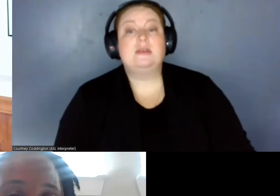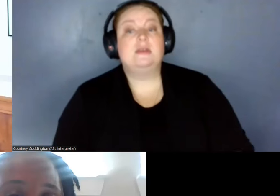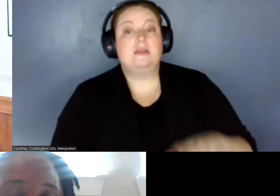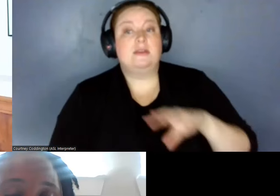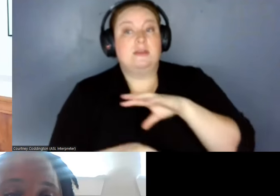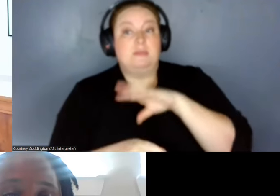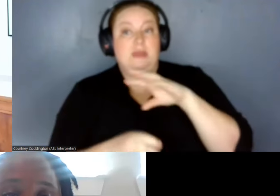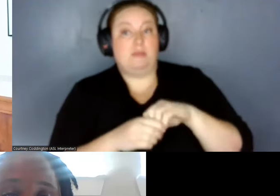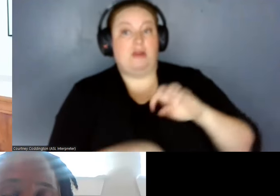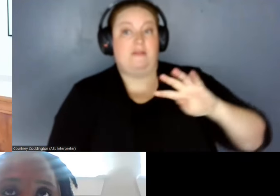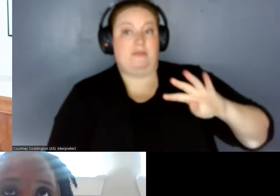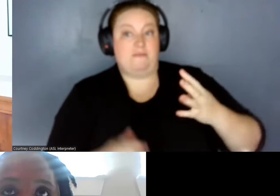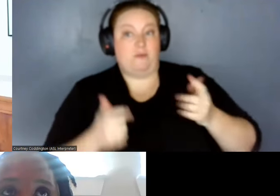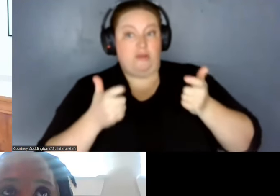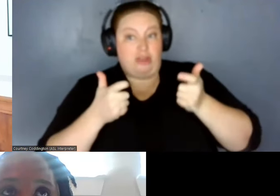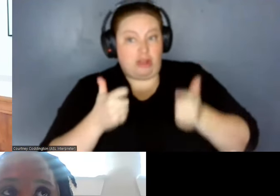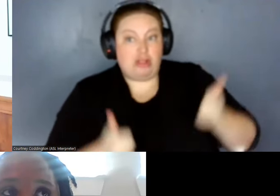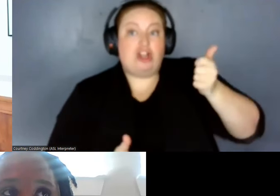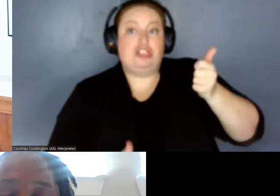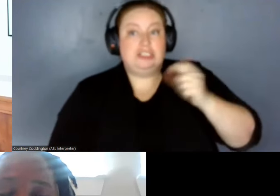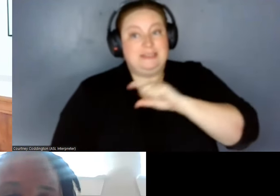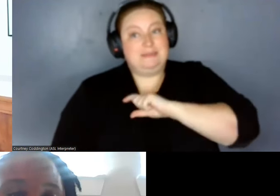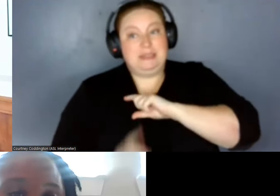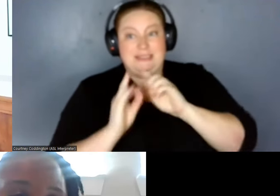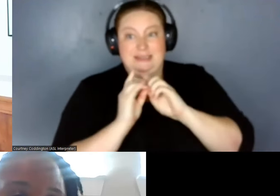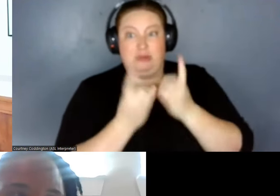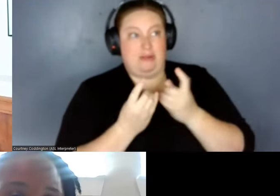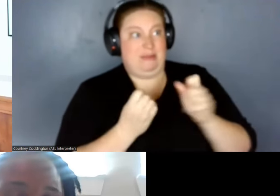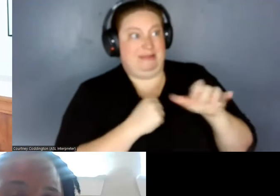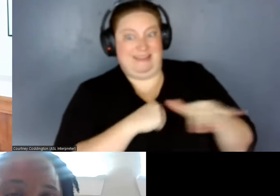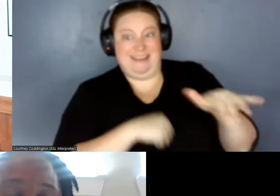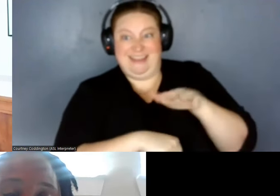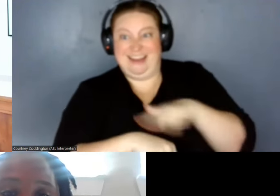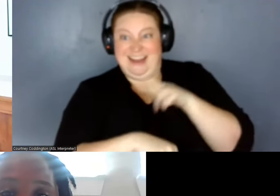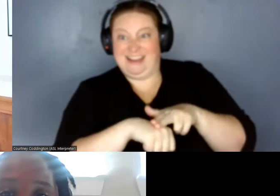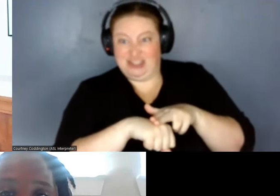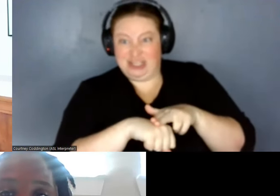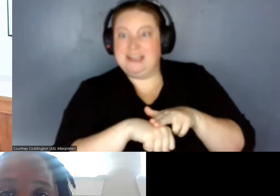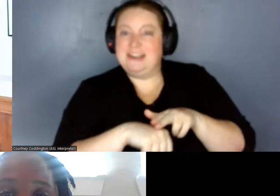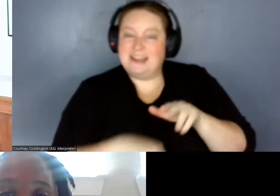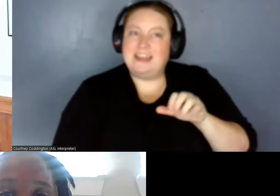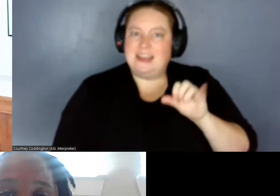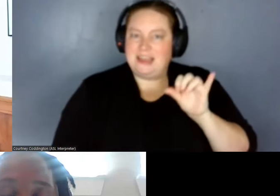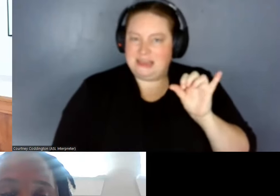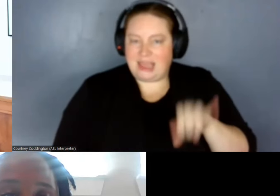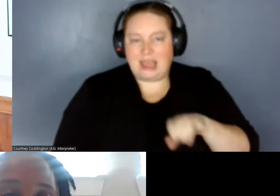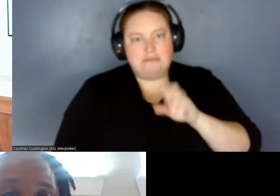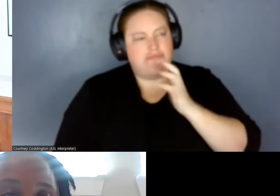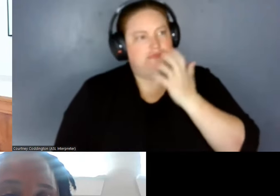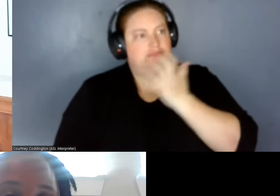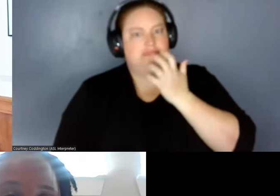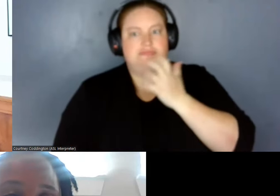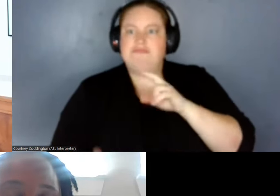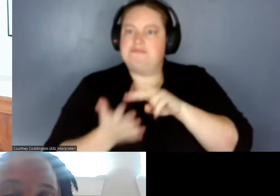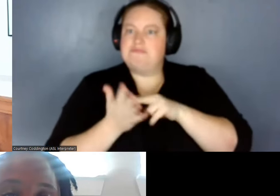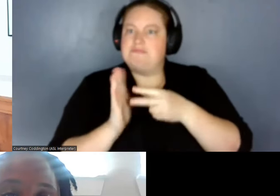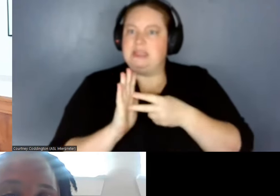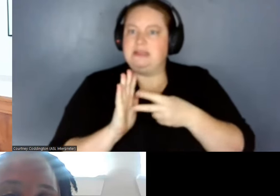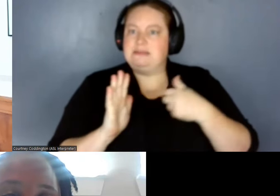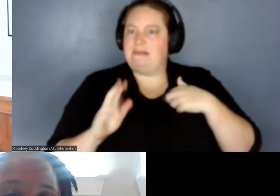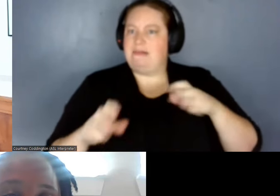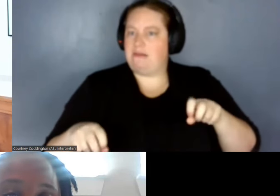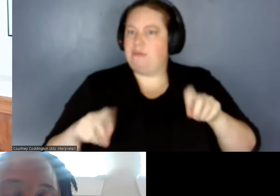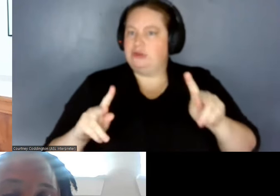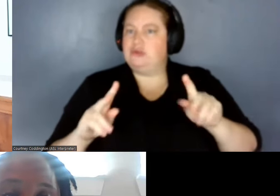police department in the nation, that told me something, and that told me that I did have a chance to make